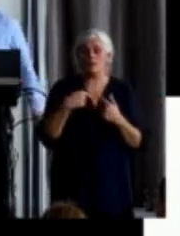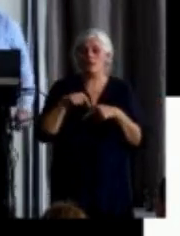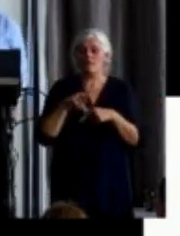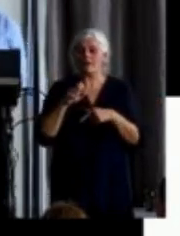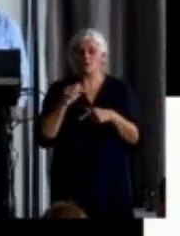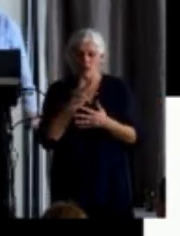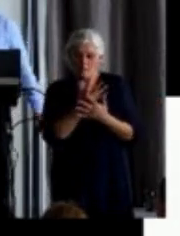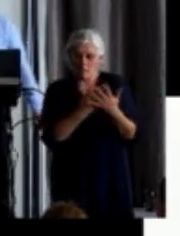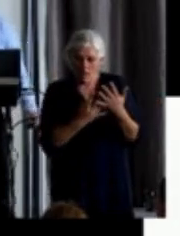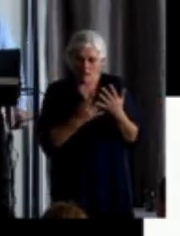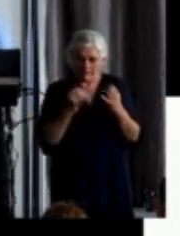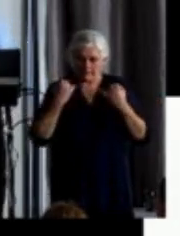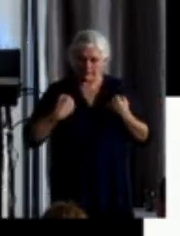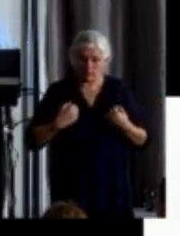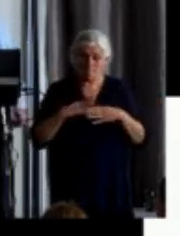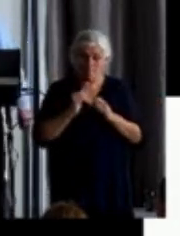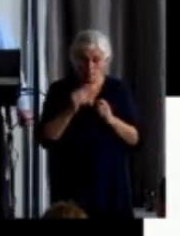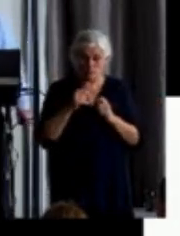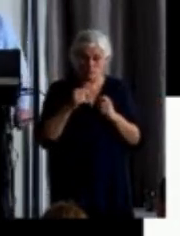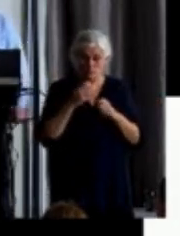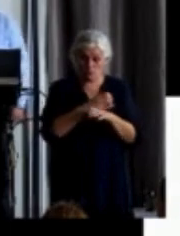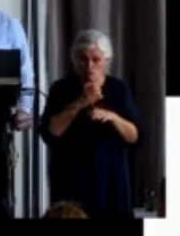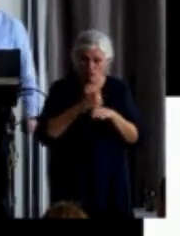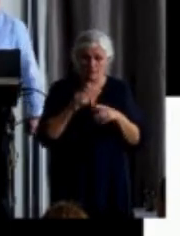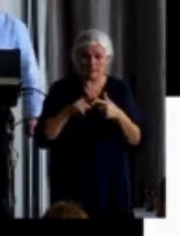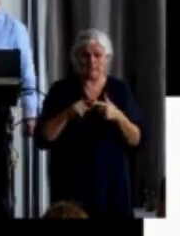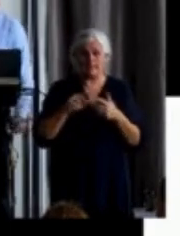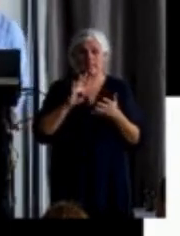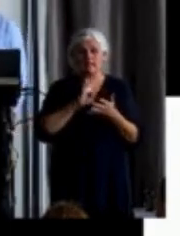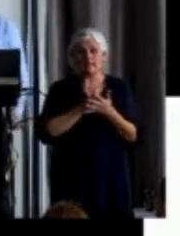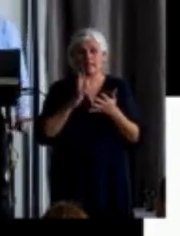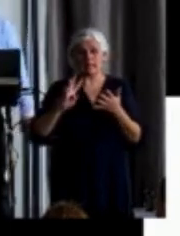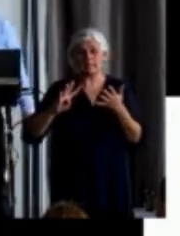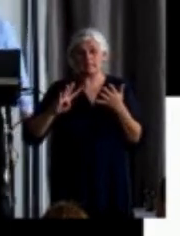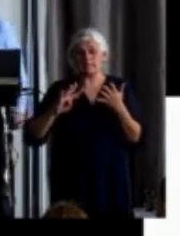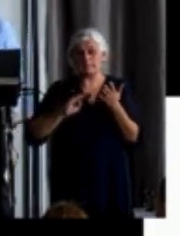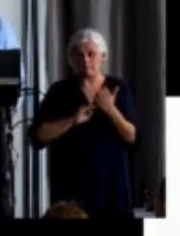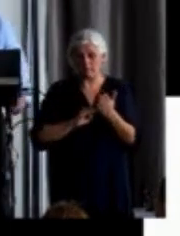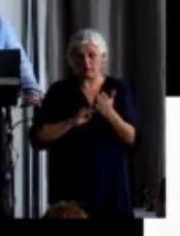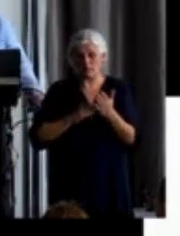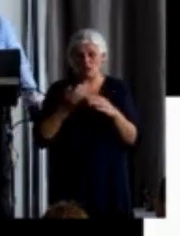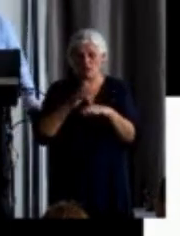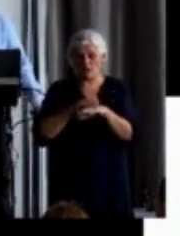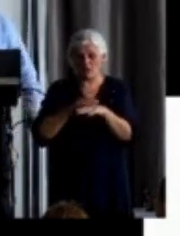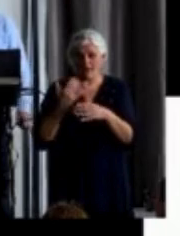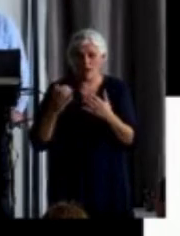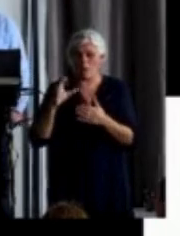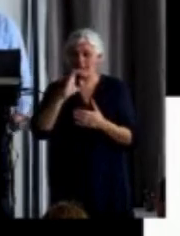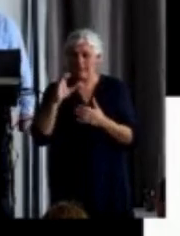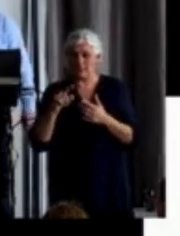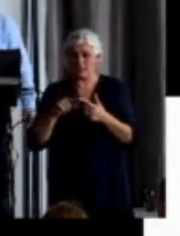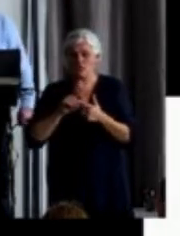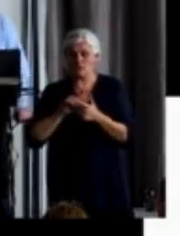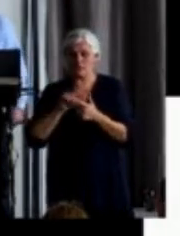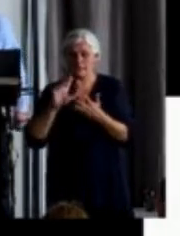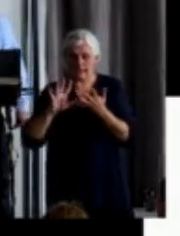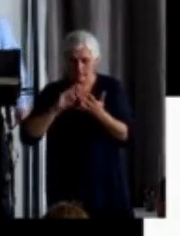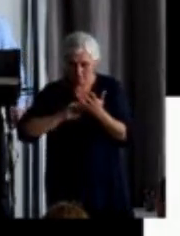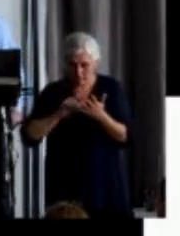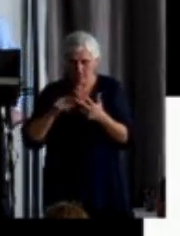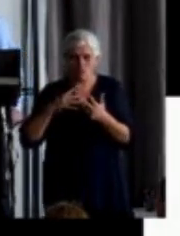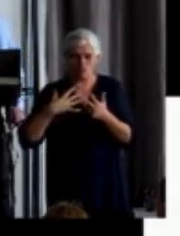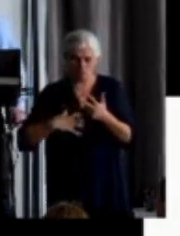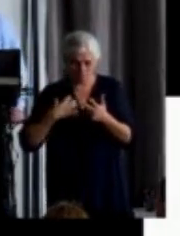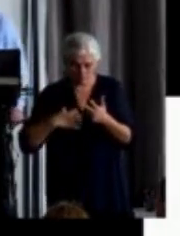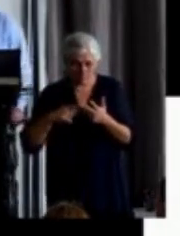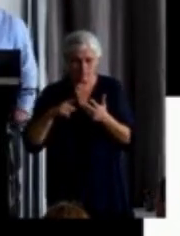disease accounts for most chronic diseases, 19 million deaths in 2021, followed by cancers, 10 million, respiratory, 4 million,